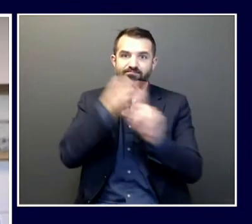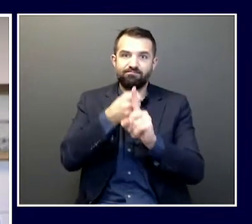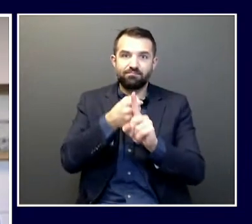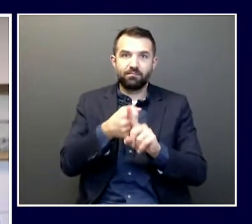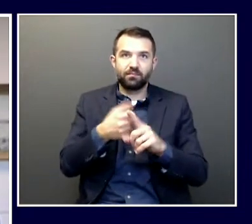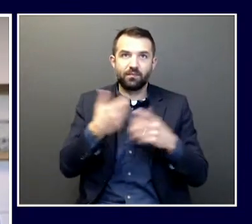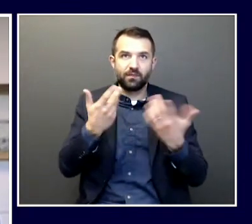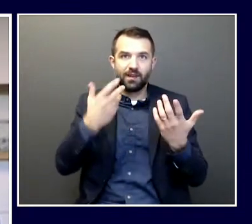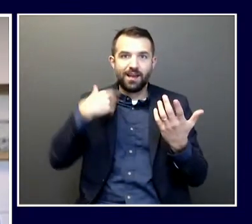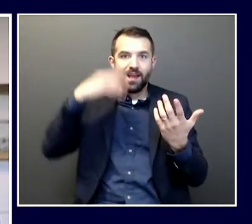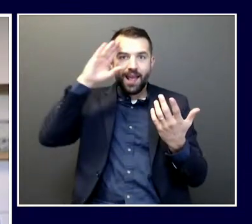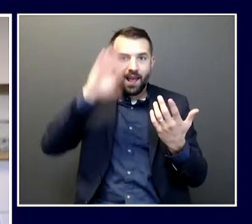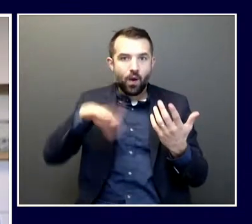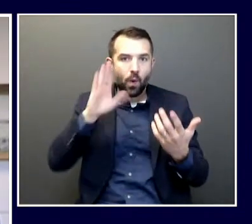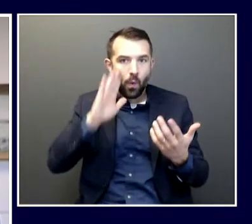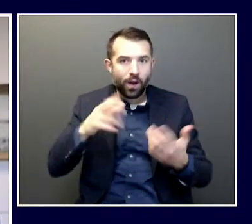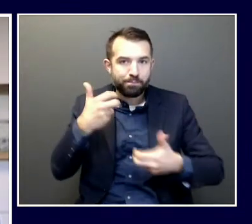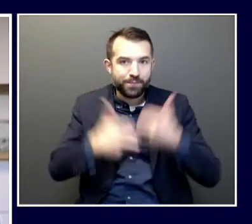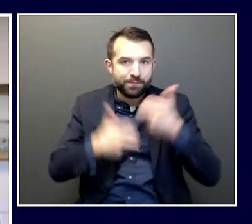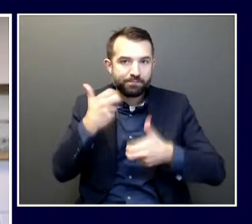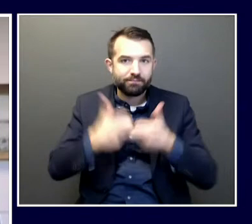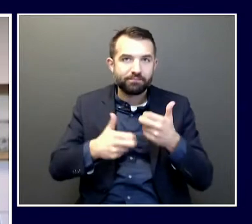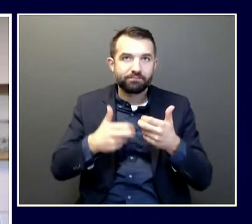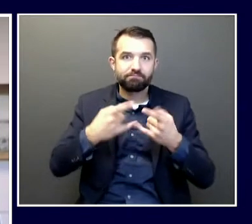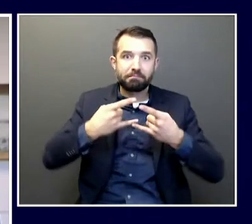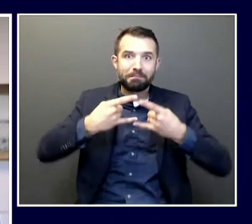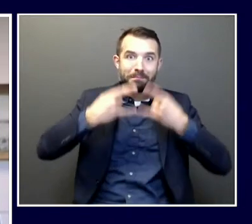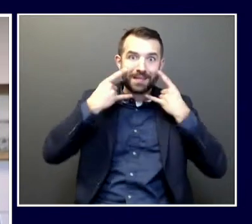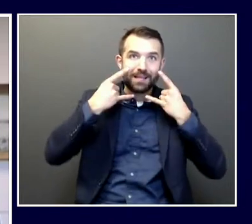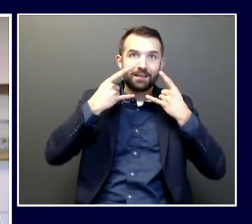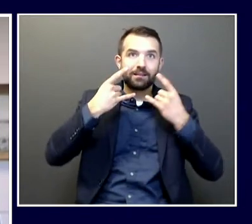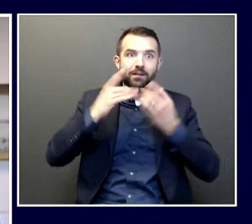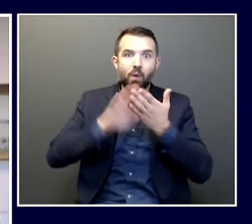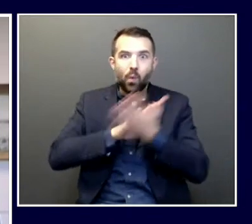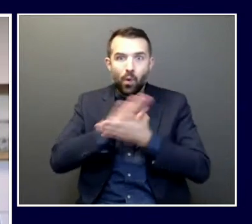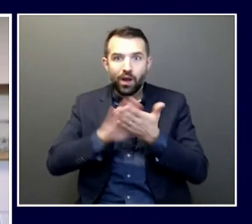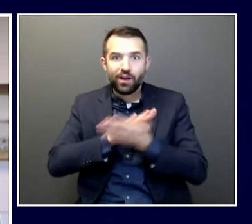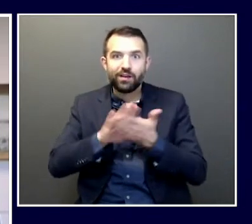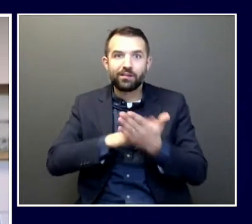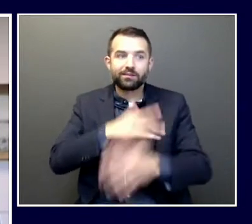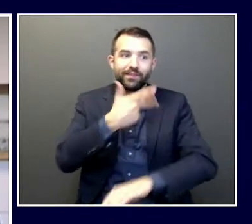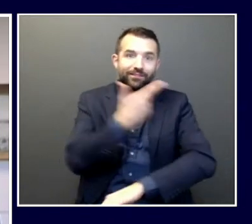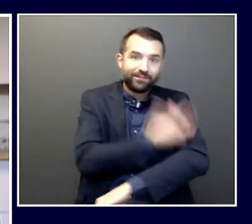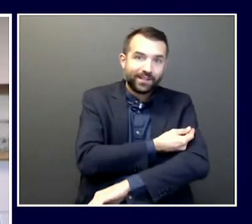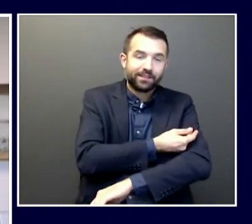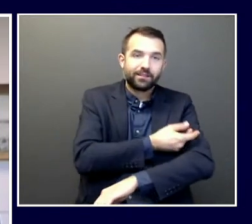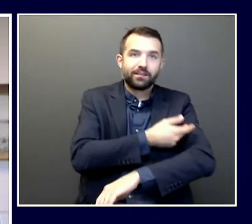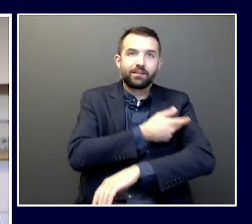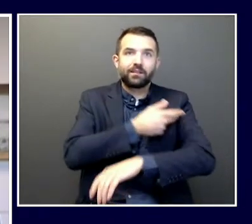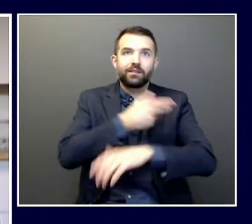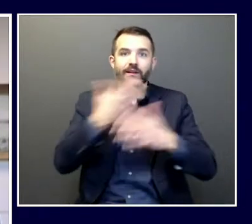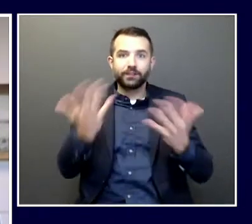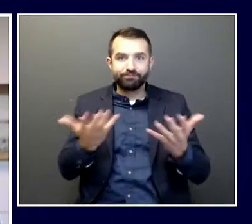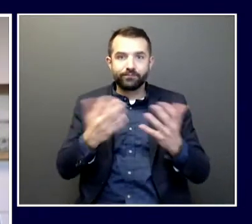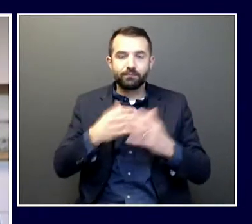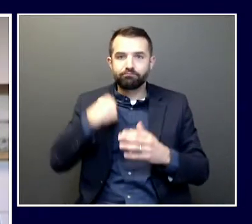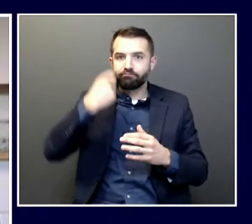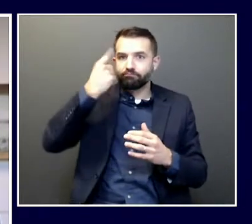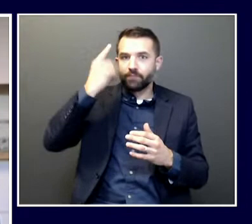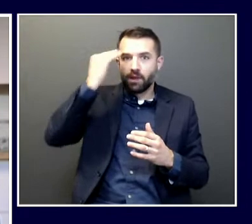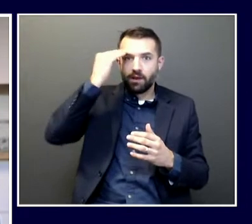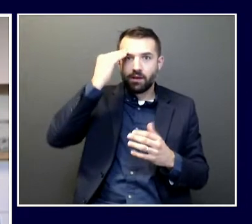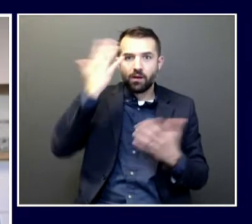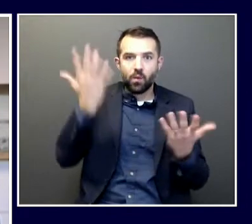mentioned, the hygiene, vaccines, masking, etc. But there are a lot of people right now who are feeling like they're in a difficult